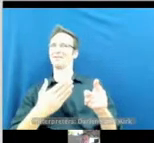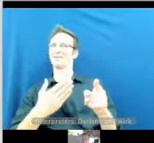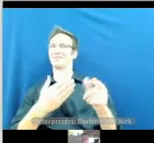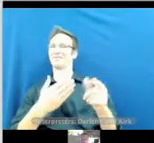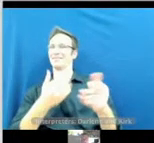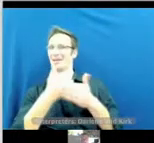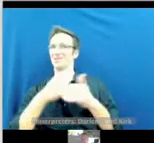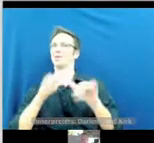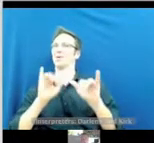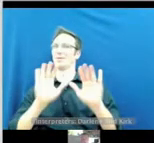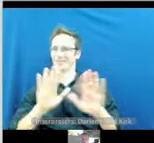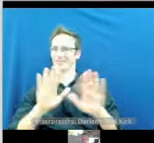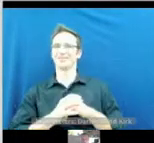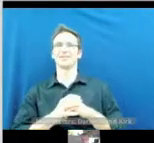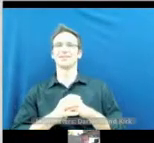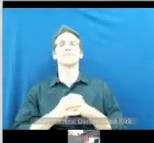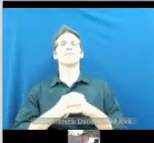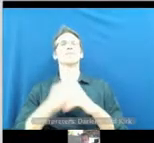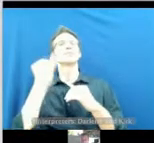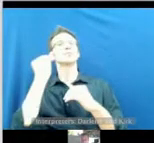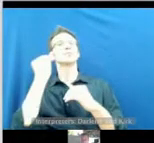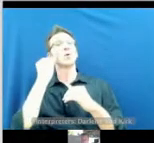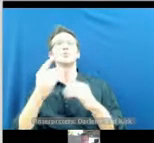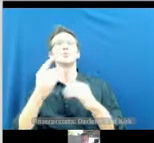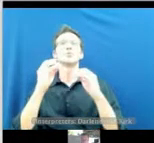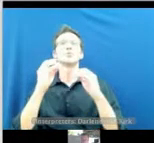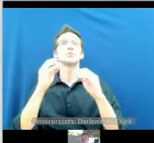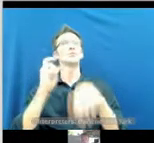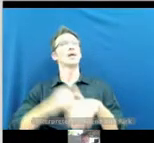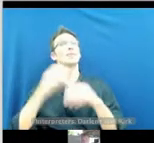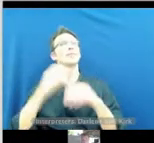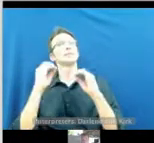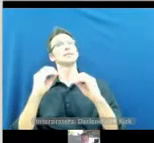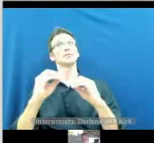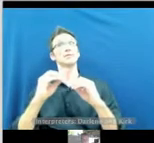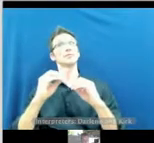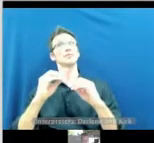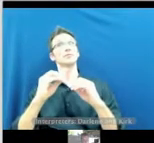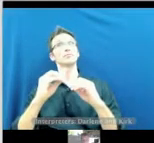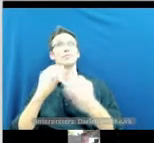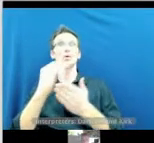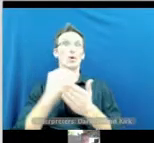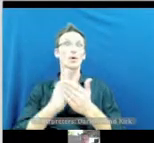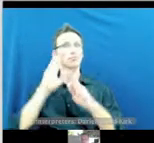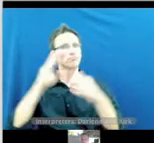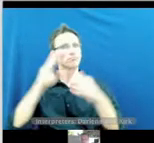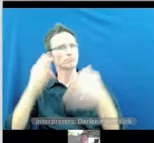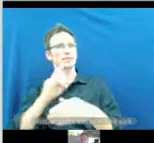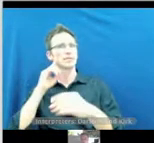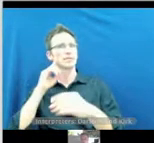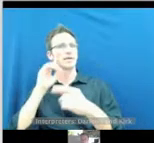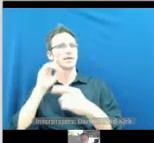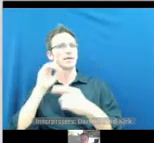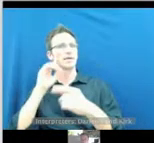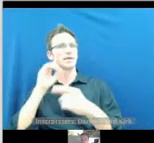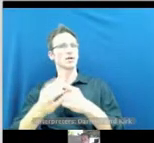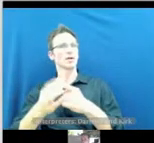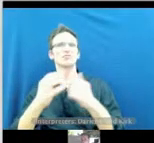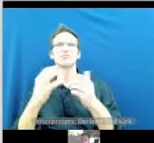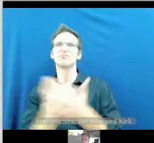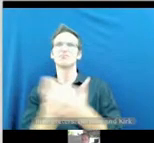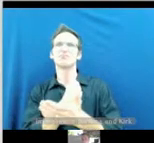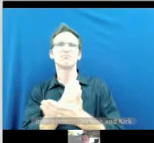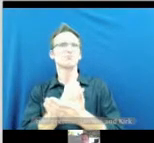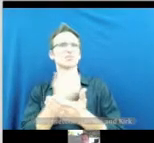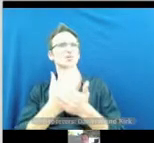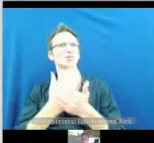Let's say, for example, you're teaching a course on deaf culture. Okay, well, of course, perfect opportunity. You absolutely want to talk